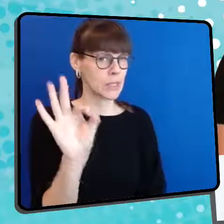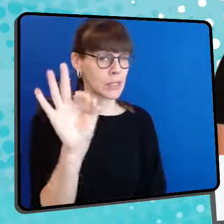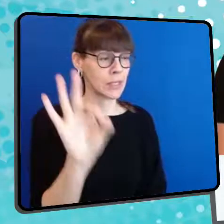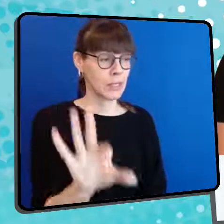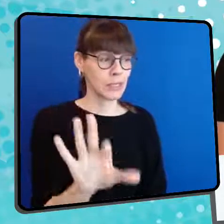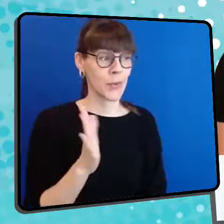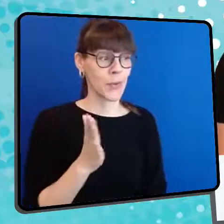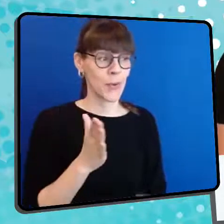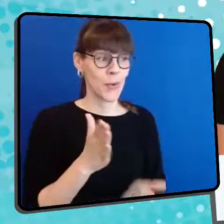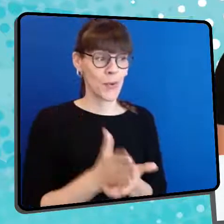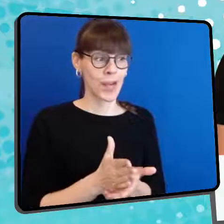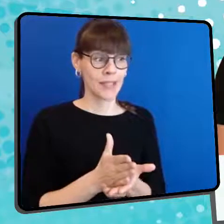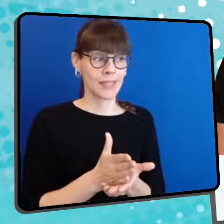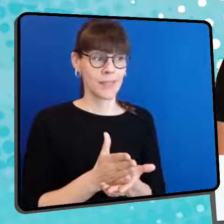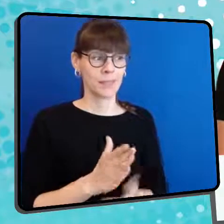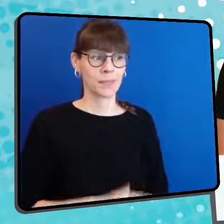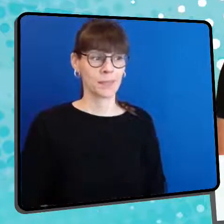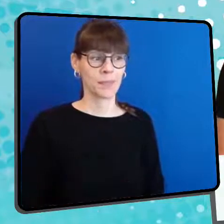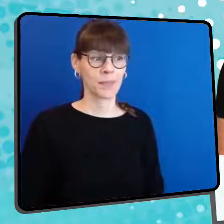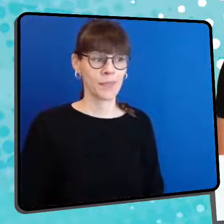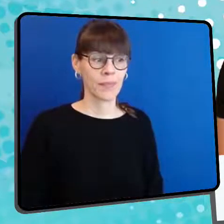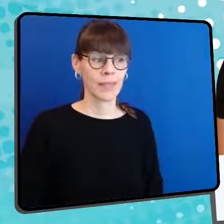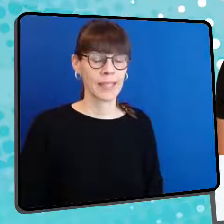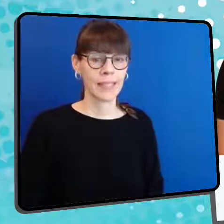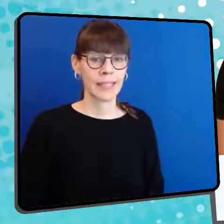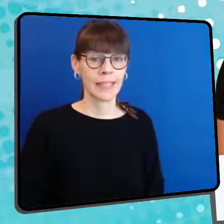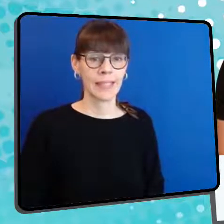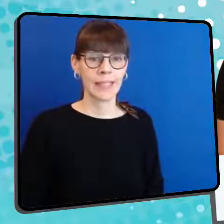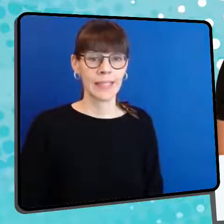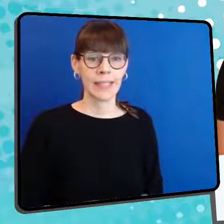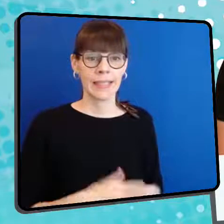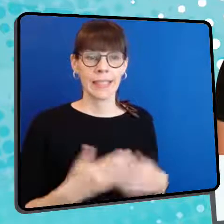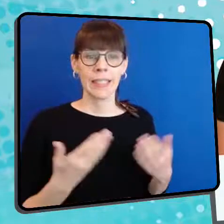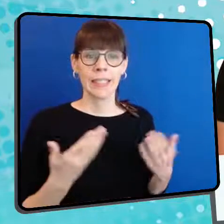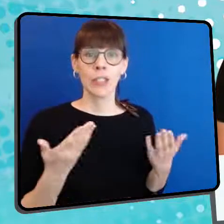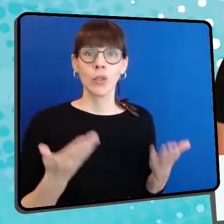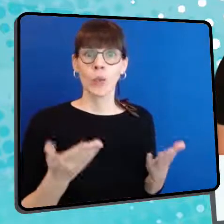Yes. And it's going to be interesting because Willem already told that